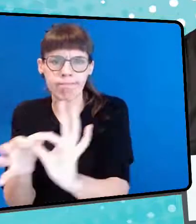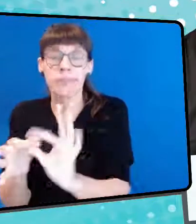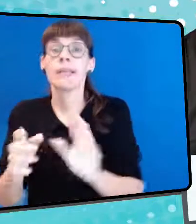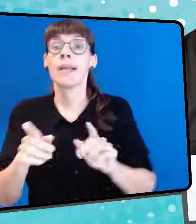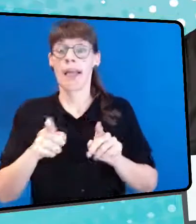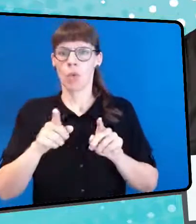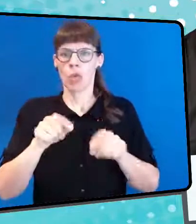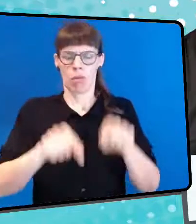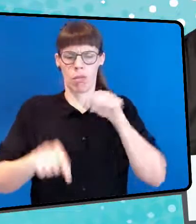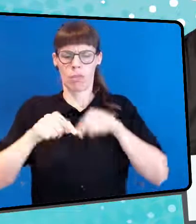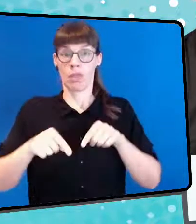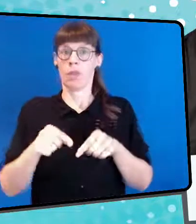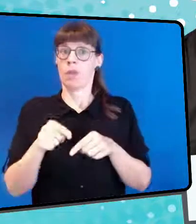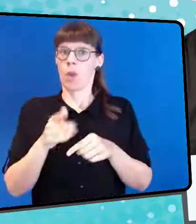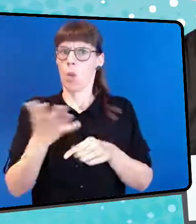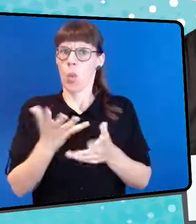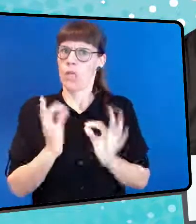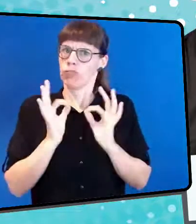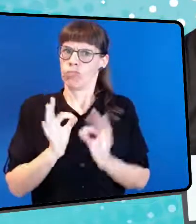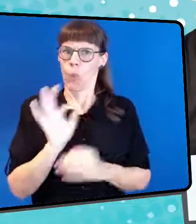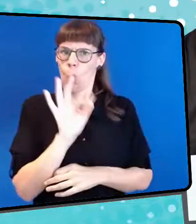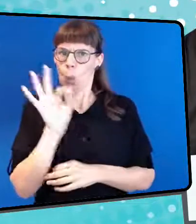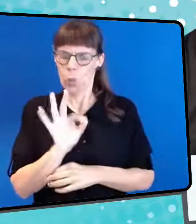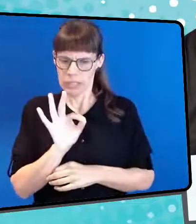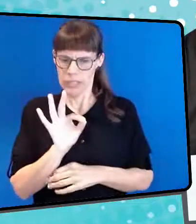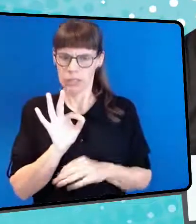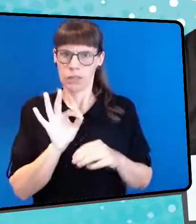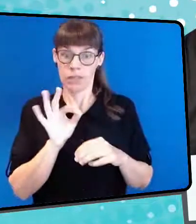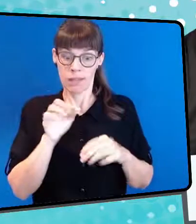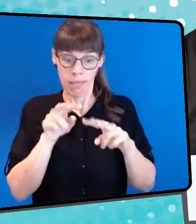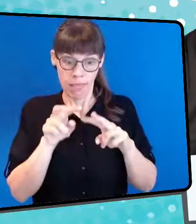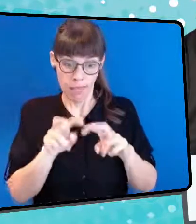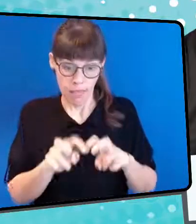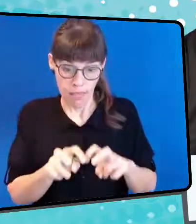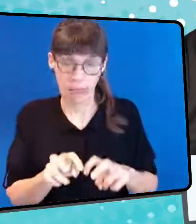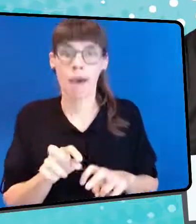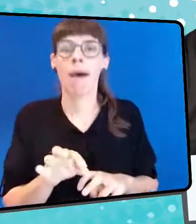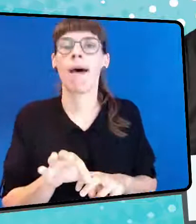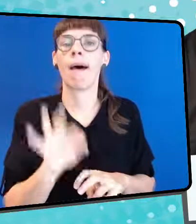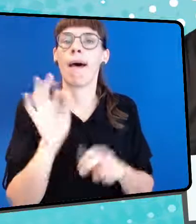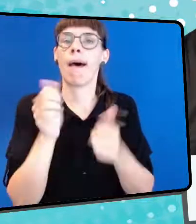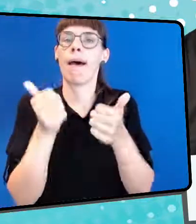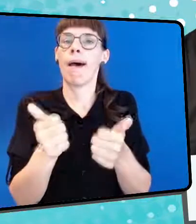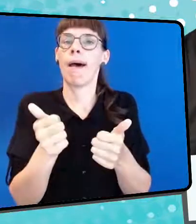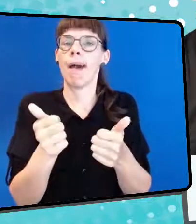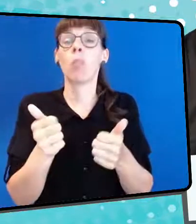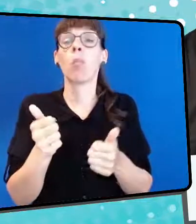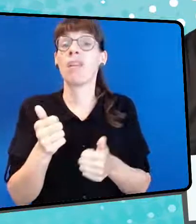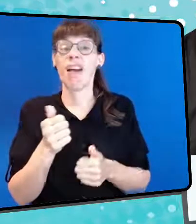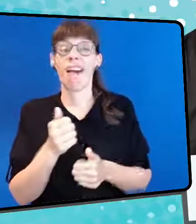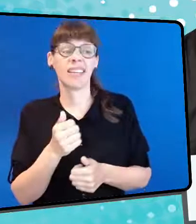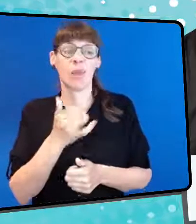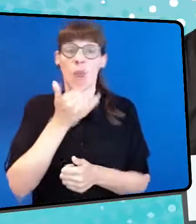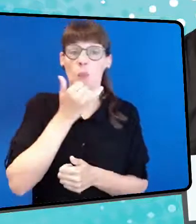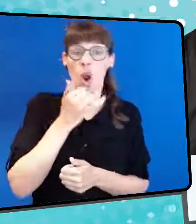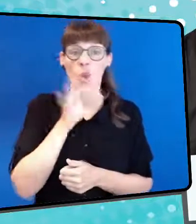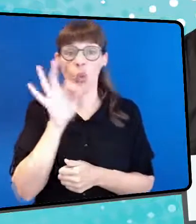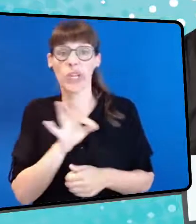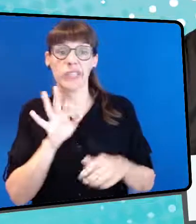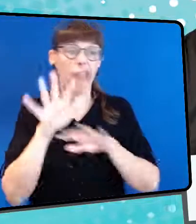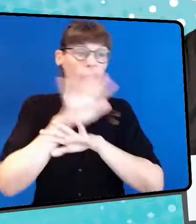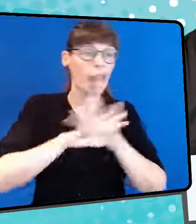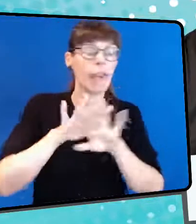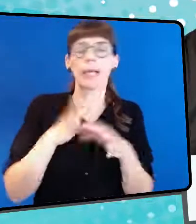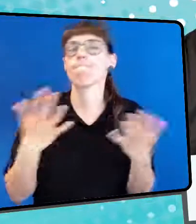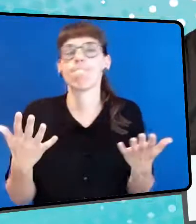answer it. If you don't know the right question, you're definitely not going to find the answer because you know what you're trying to answer. So the InnerEye team working with